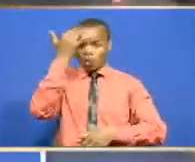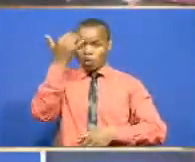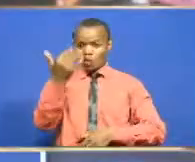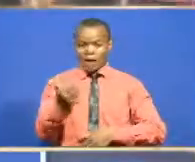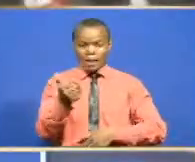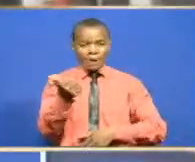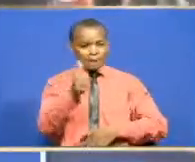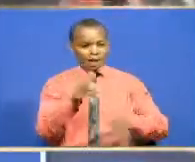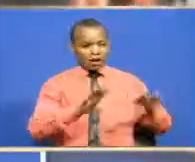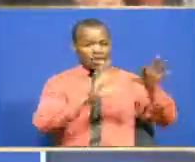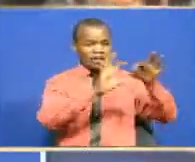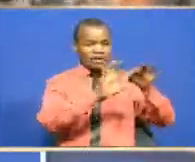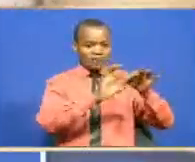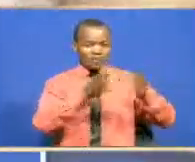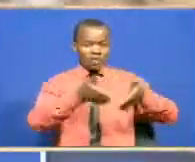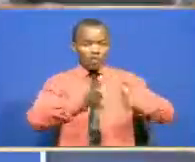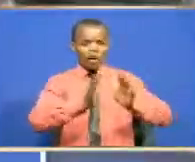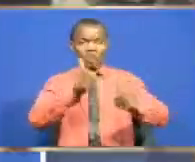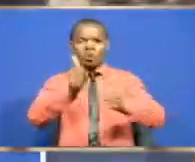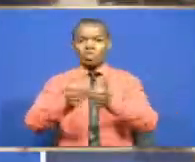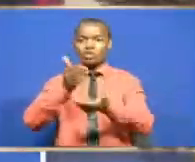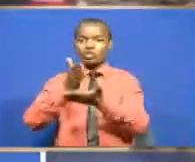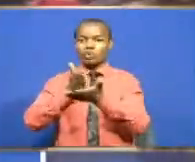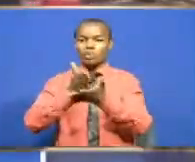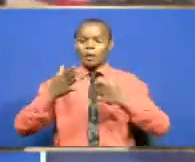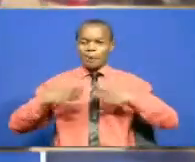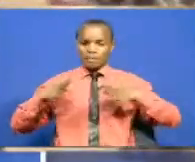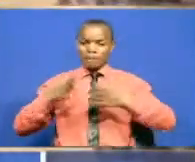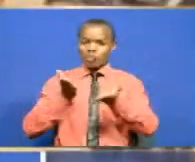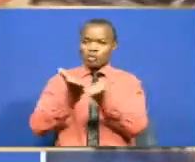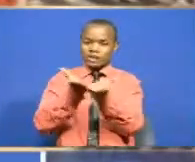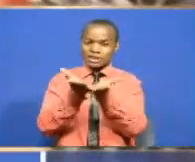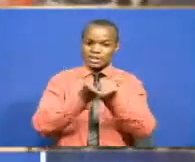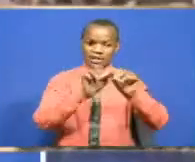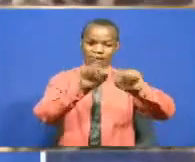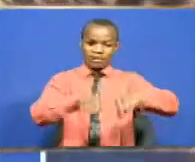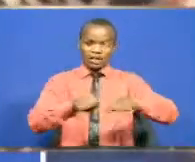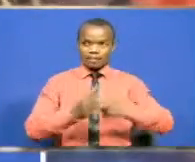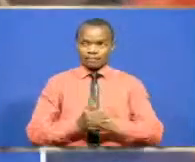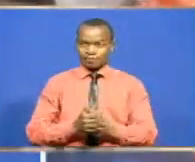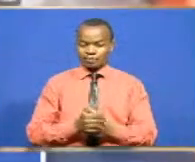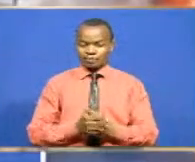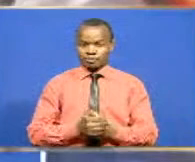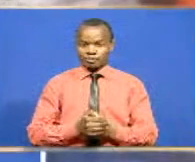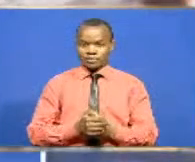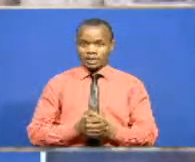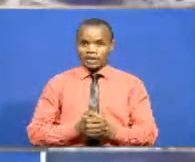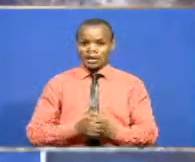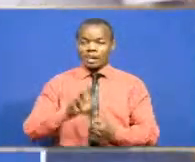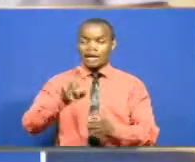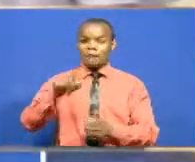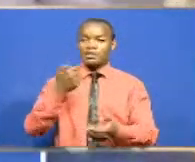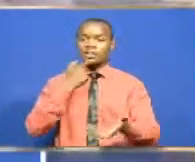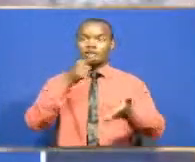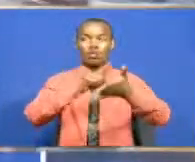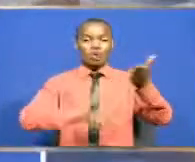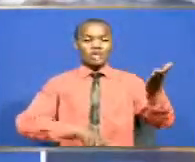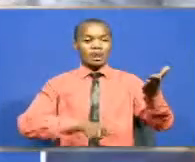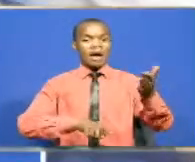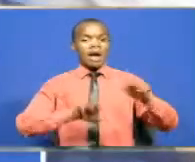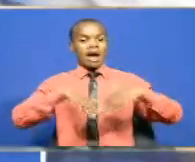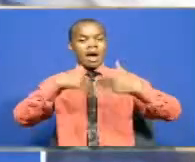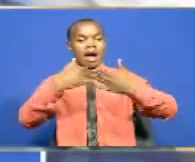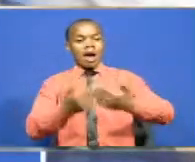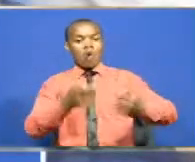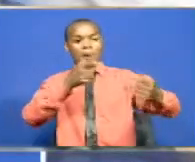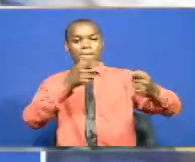a united front that would guarantee locals proper service delivery. Guyo pointed out that the unending Wango spitting area